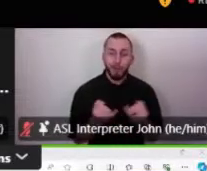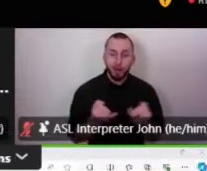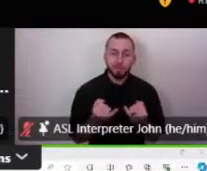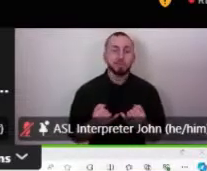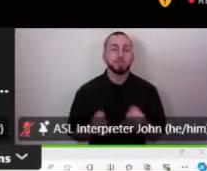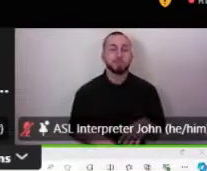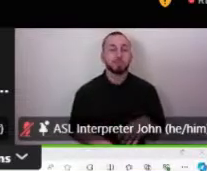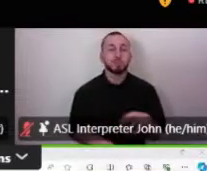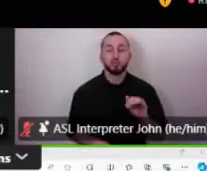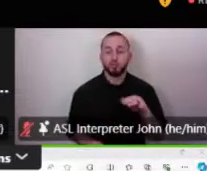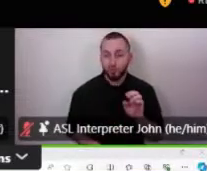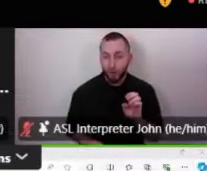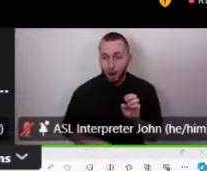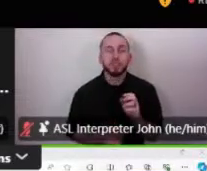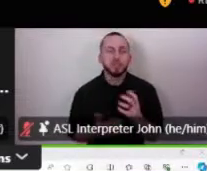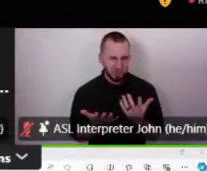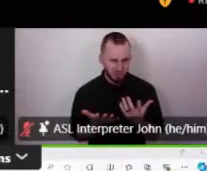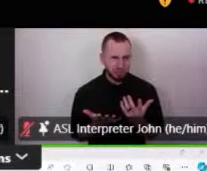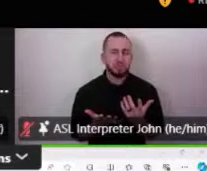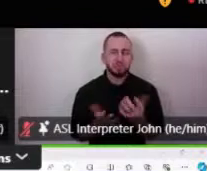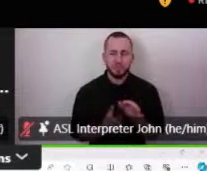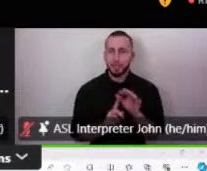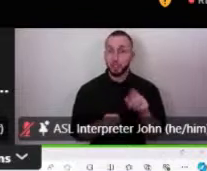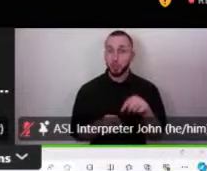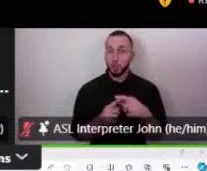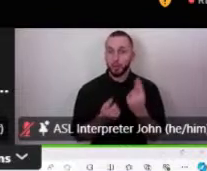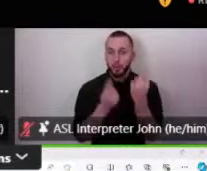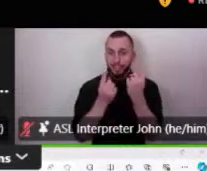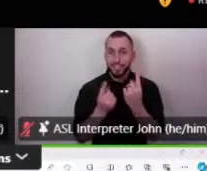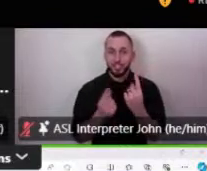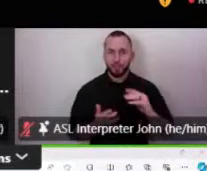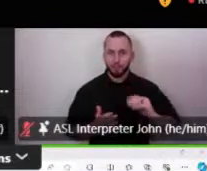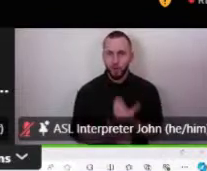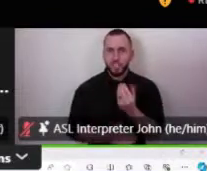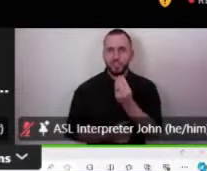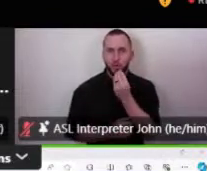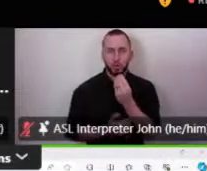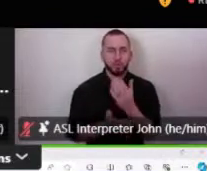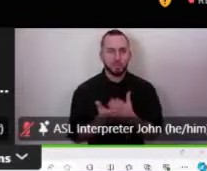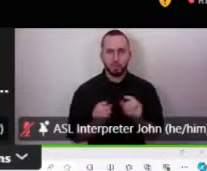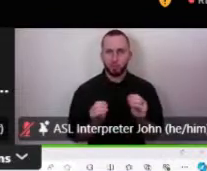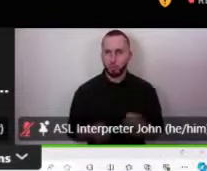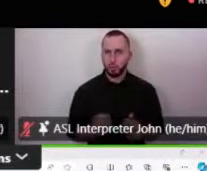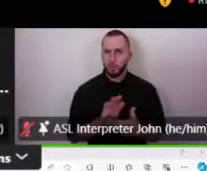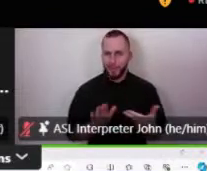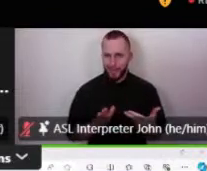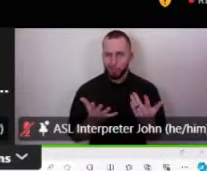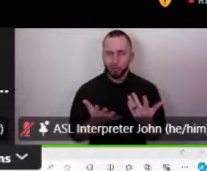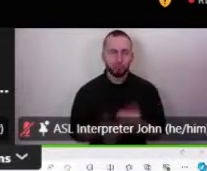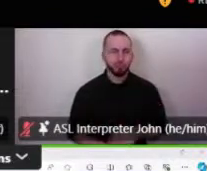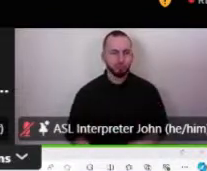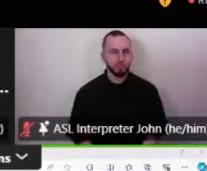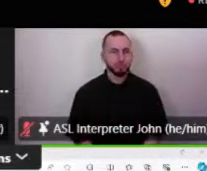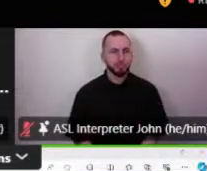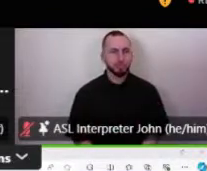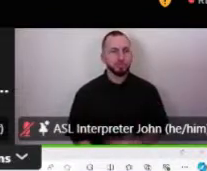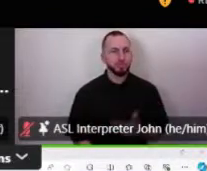like, especially as we're looking at fresh foods that might not always have a nutrition label on them. Go to the next one.